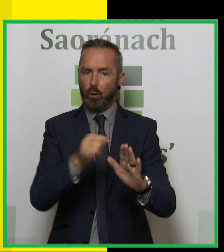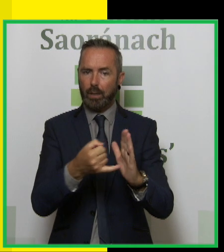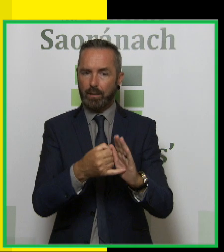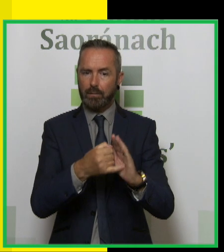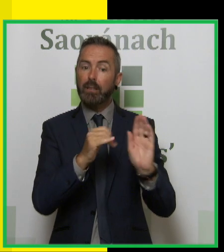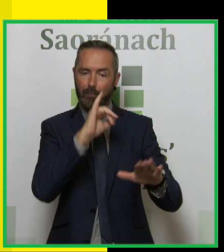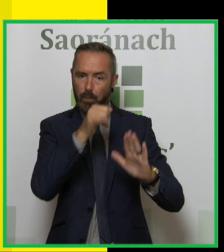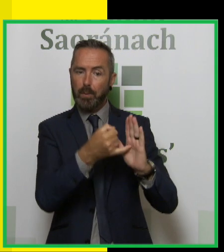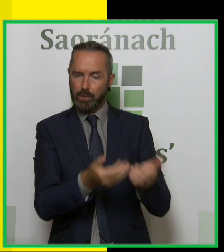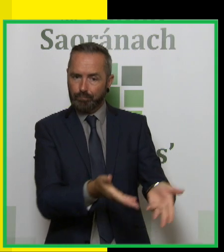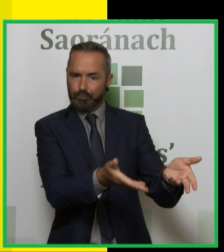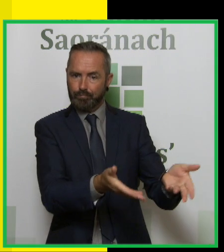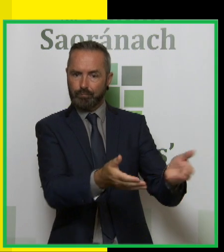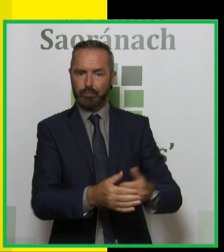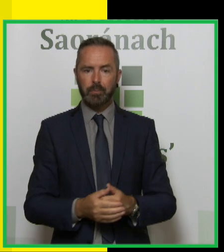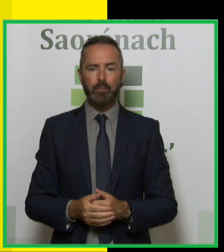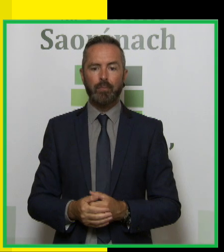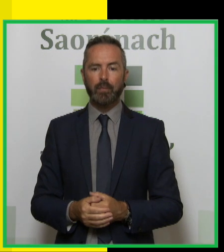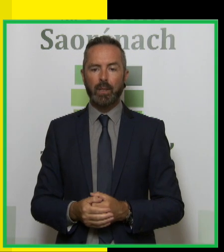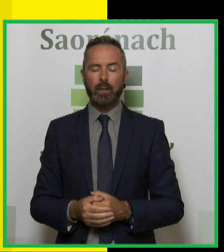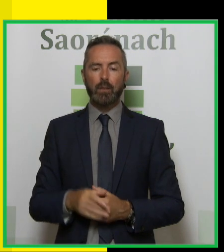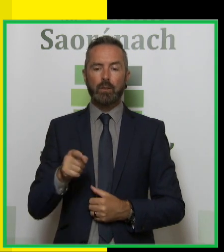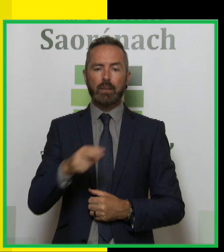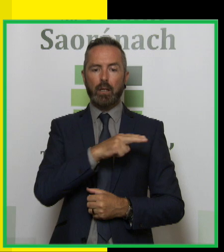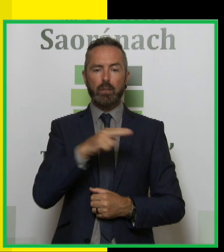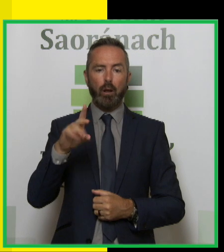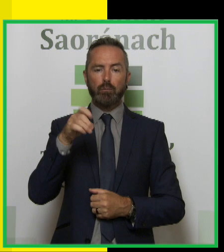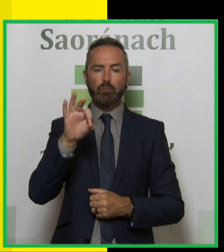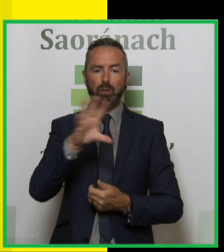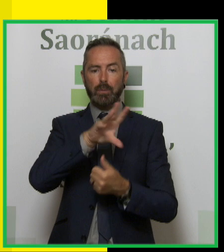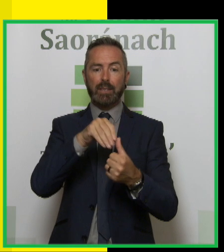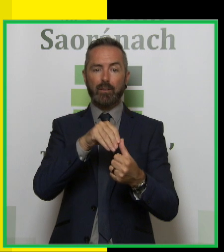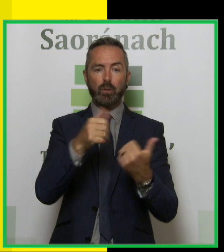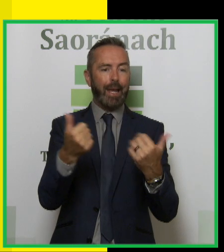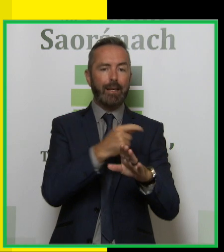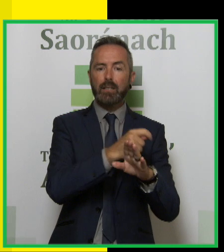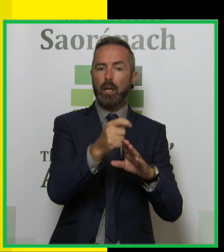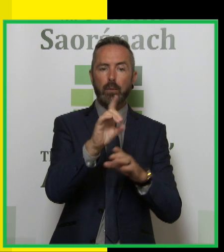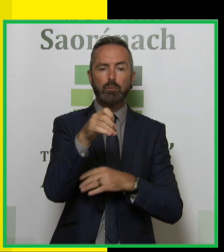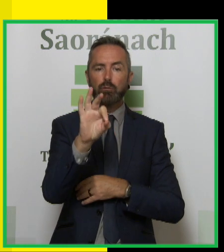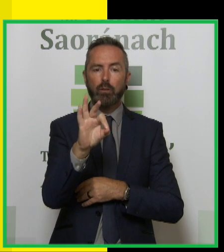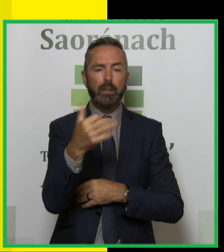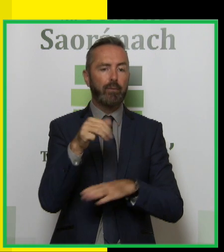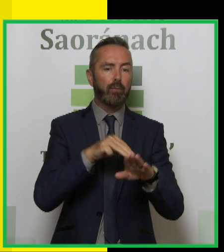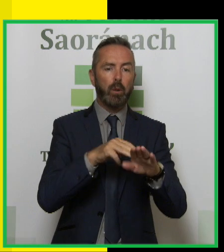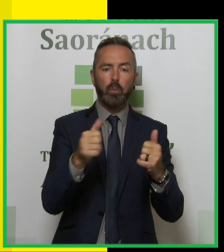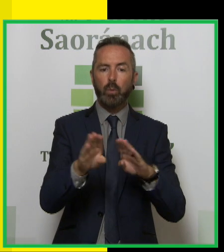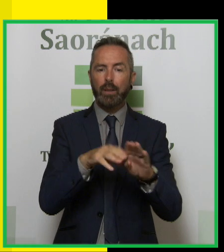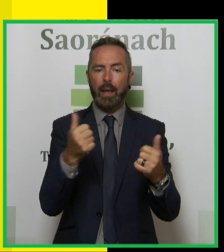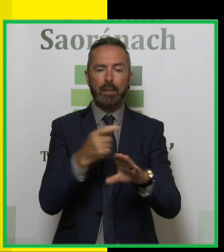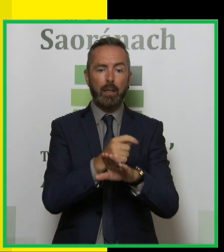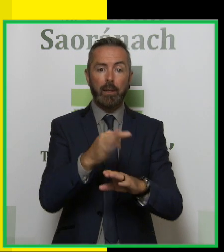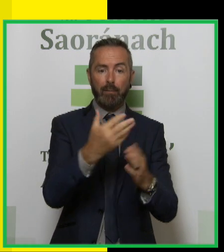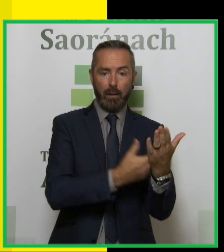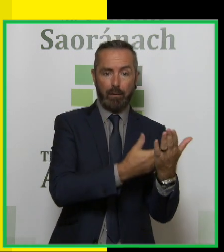is a non-drug specific program, so we welcome anybody who takes any kind of drug or who has a problem with any kind of drug, be it